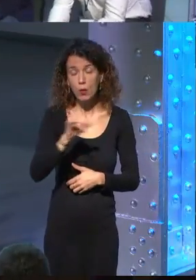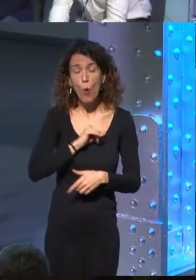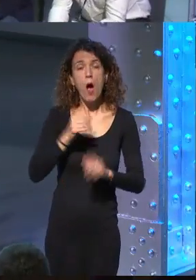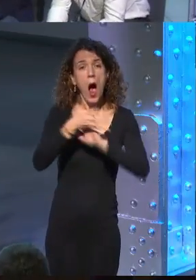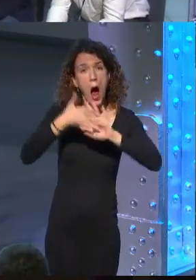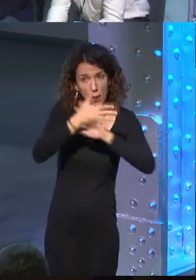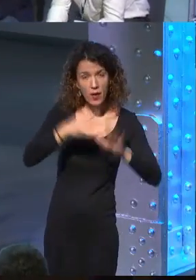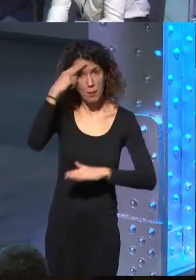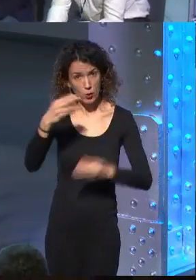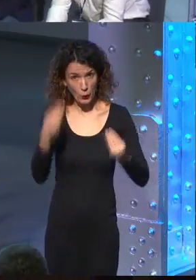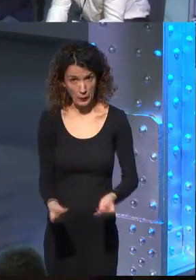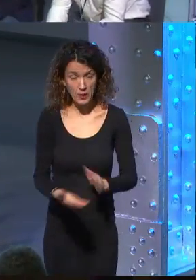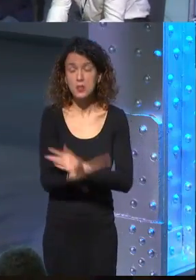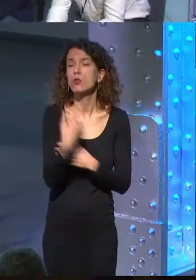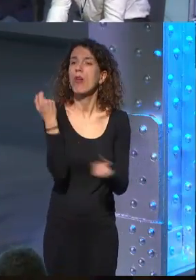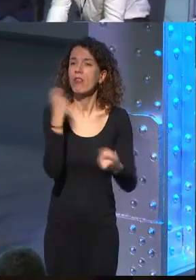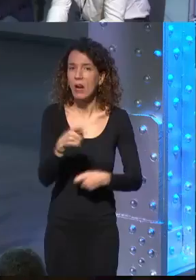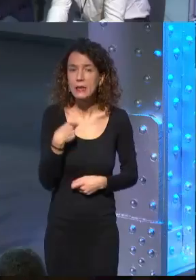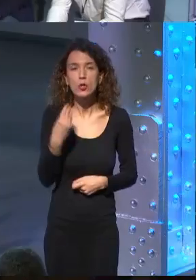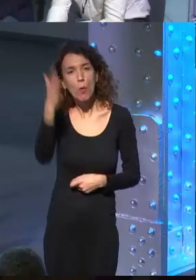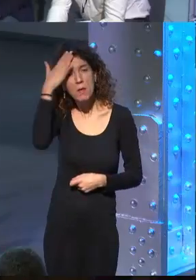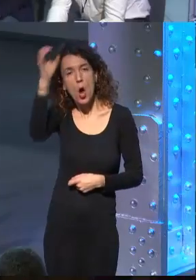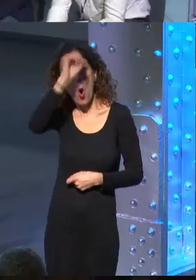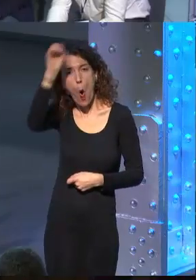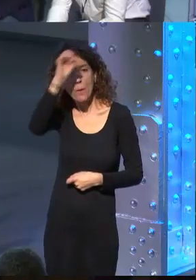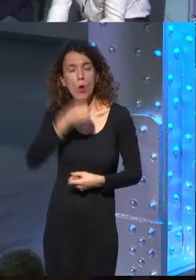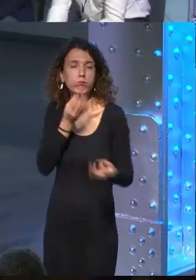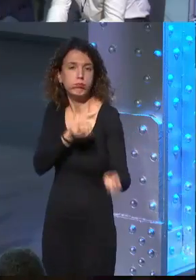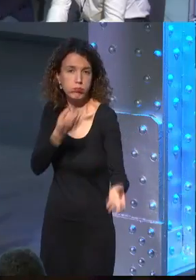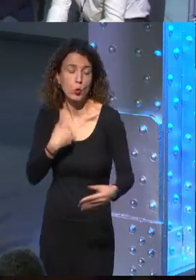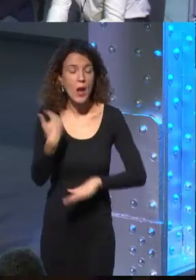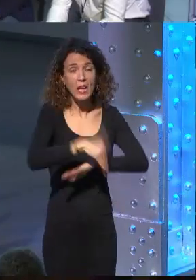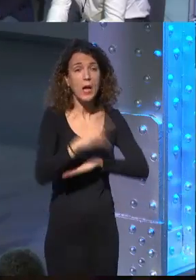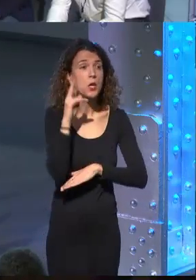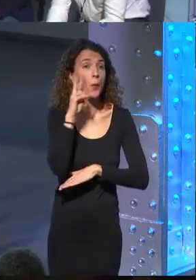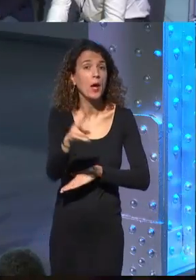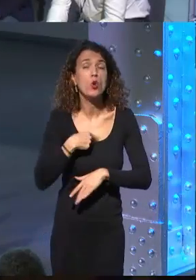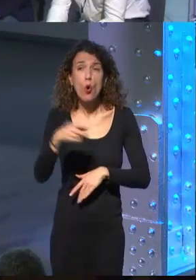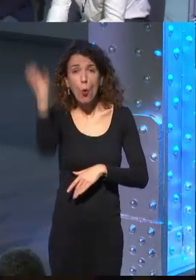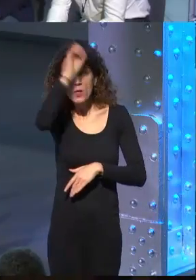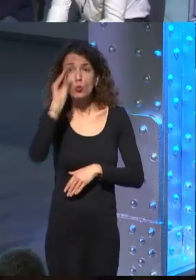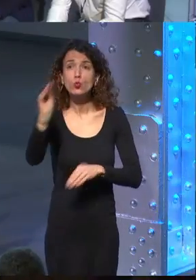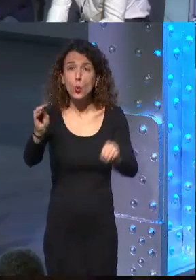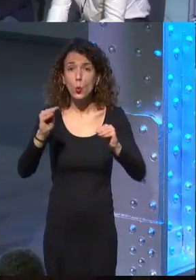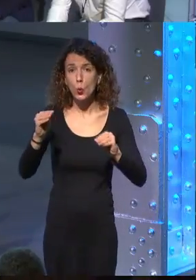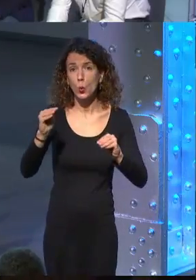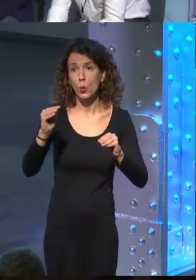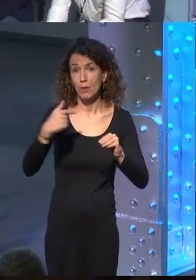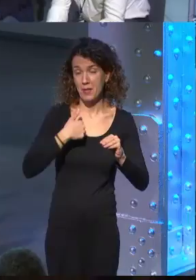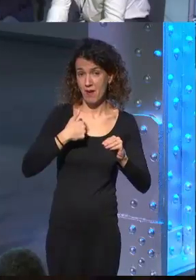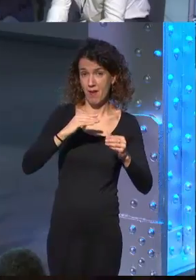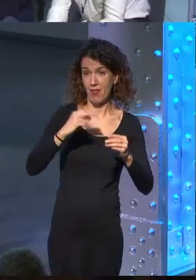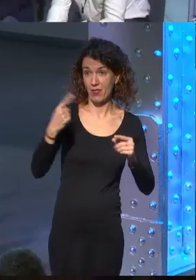me, and we must be respectful. We don't always have to say what we think, because if I